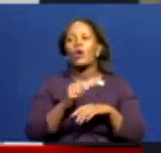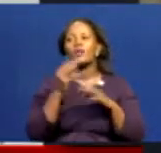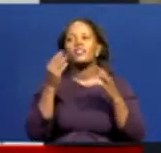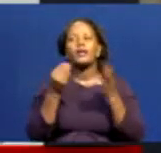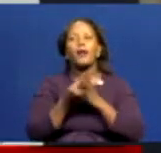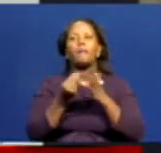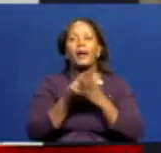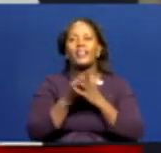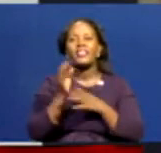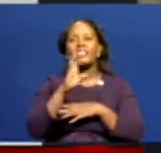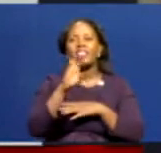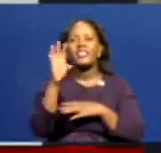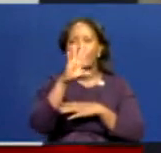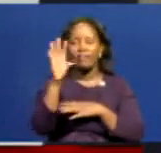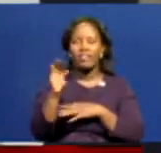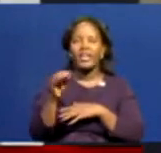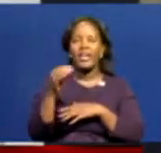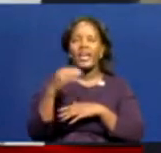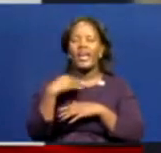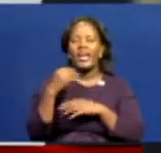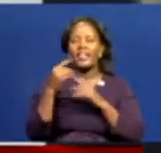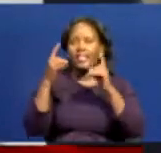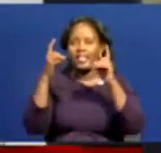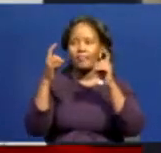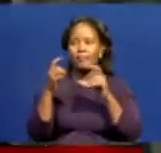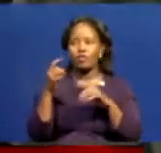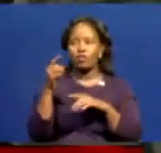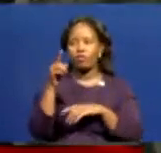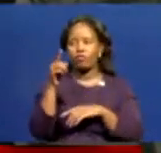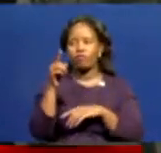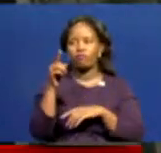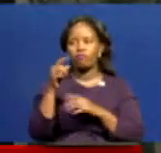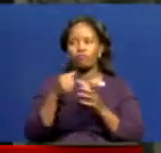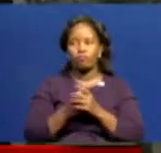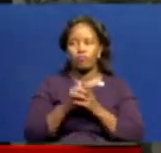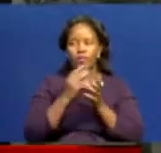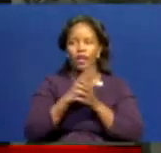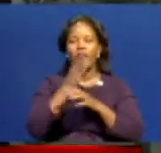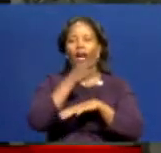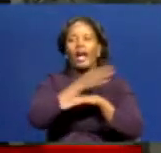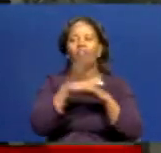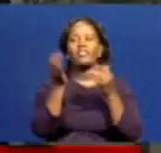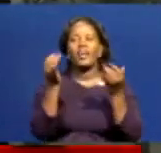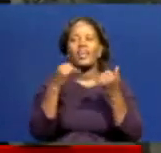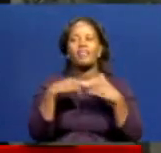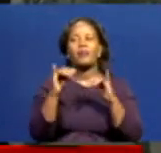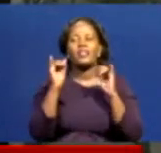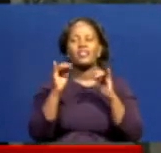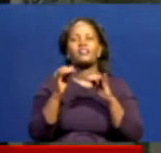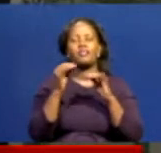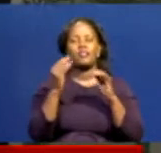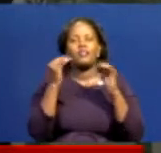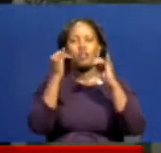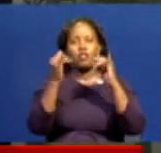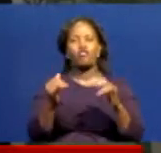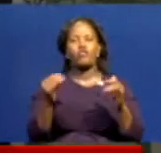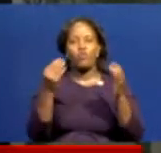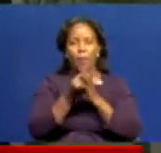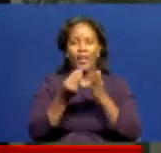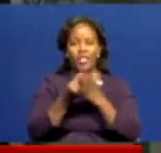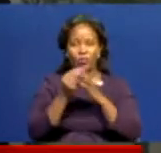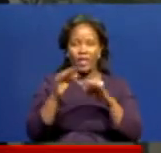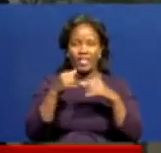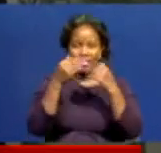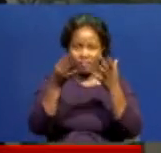Africa had the image of the British monarch. After independence, new currencies were issued to reflect